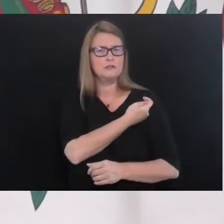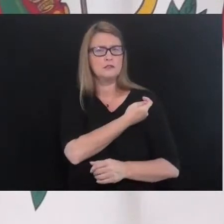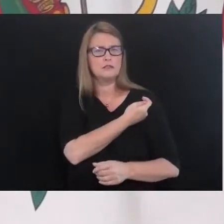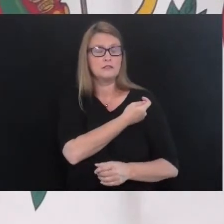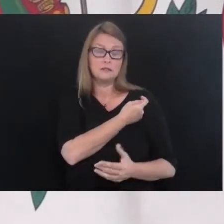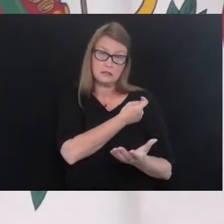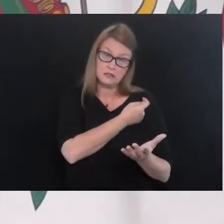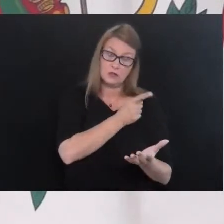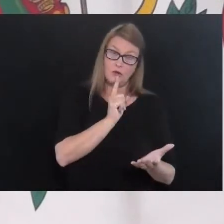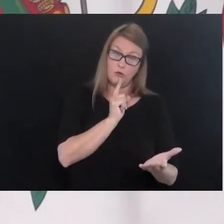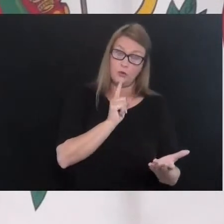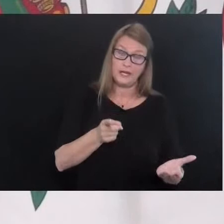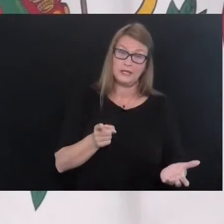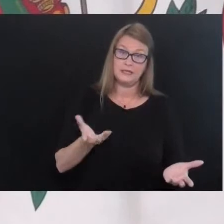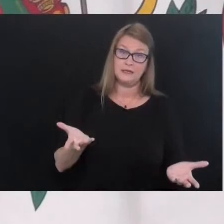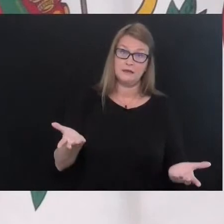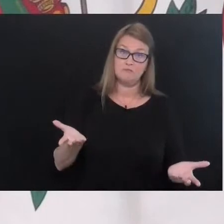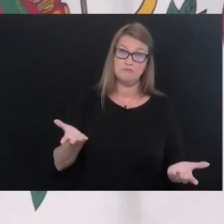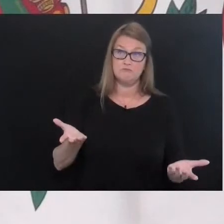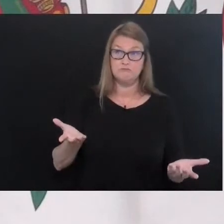and really and truly,